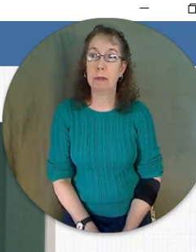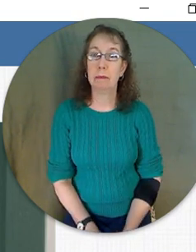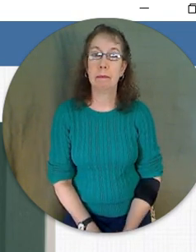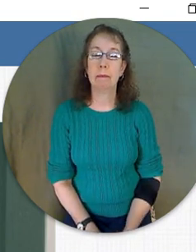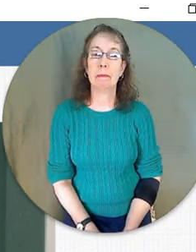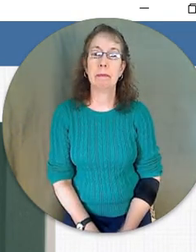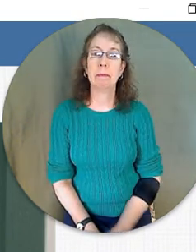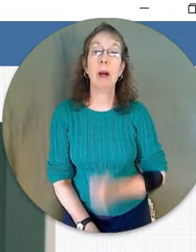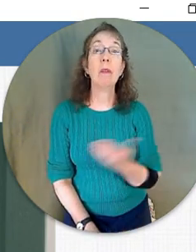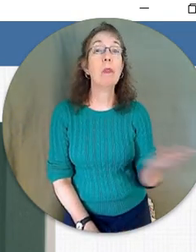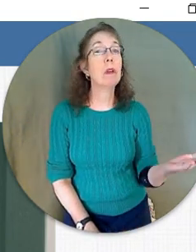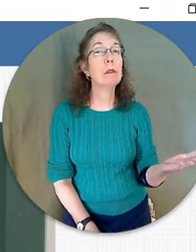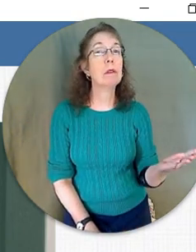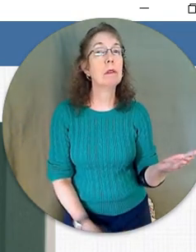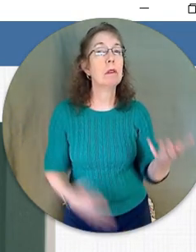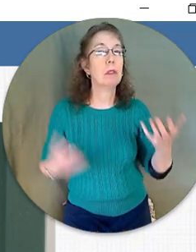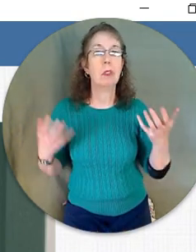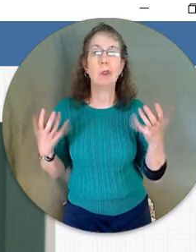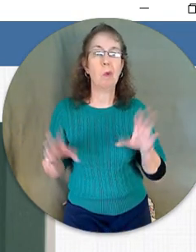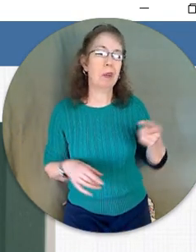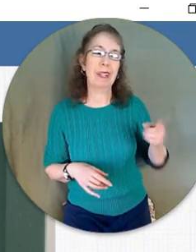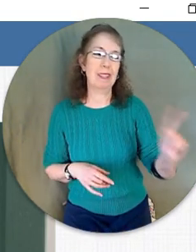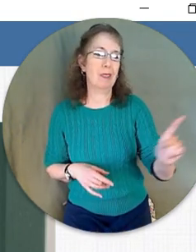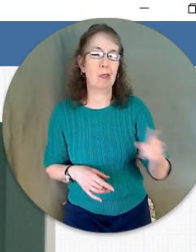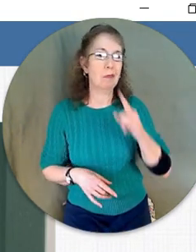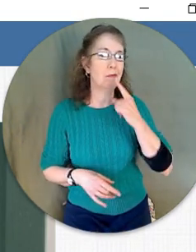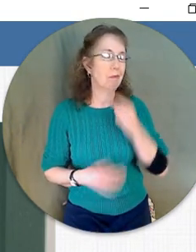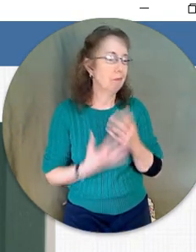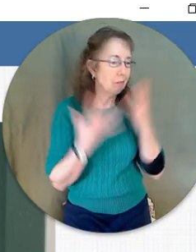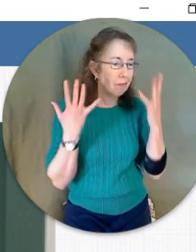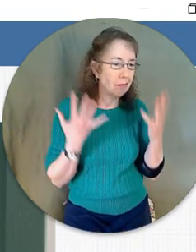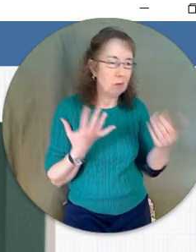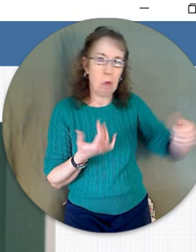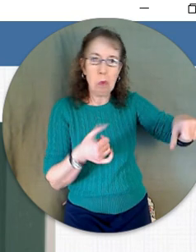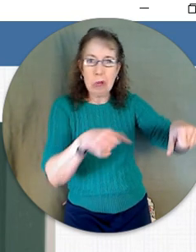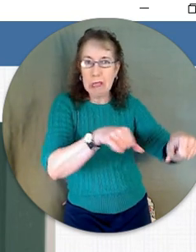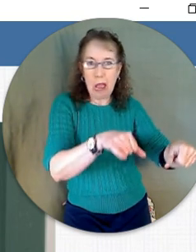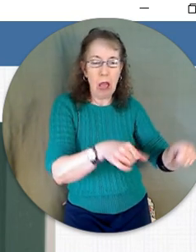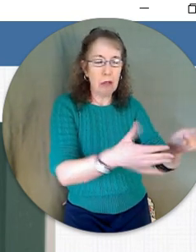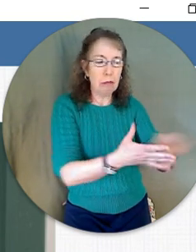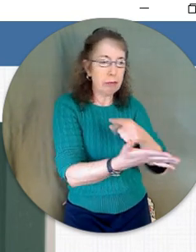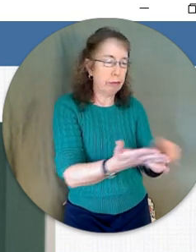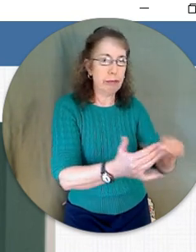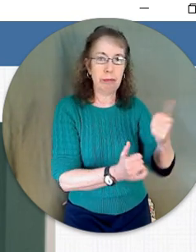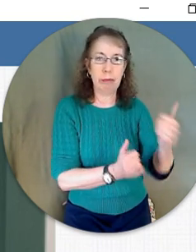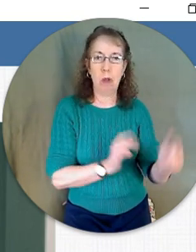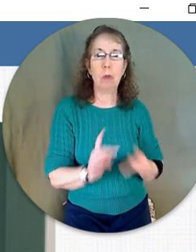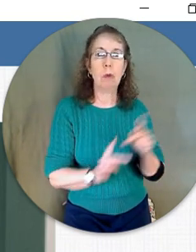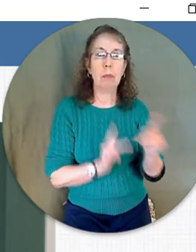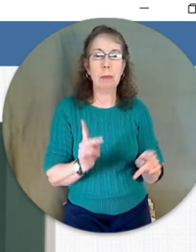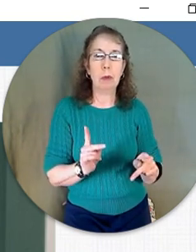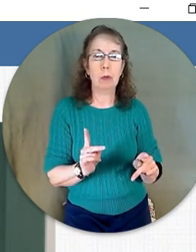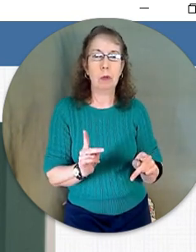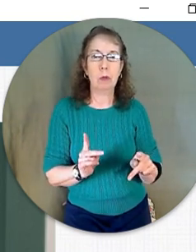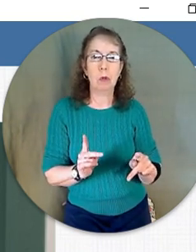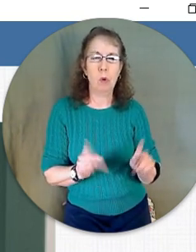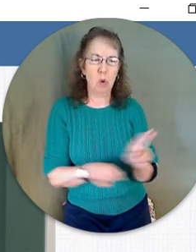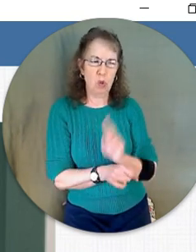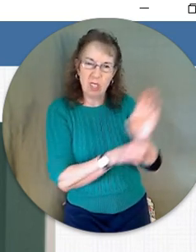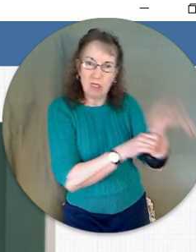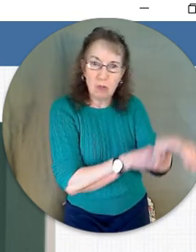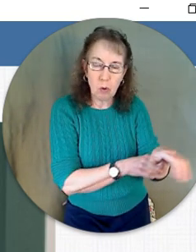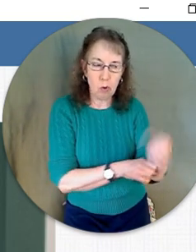Other things you don't want to insult, humiliate it, or put down other people. Use coercion, using force